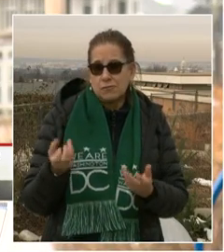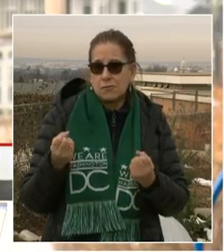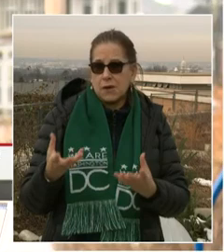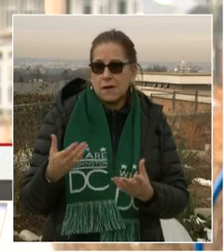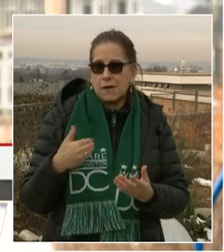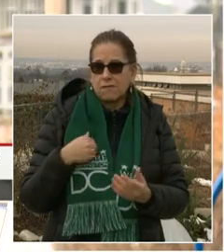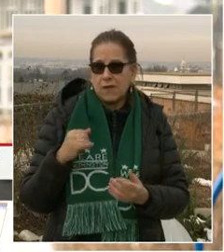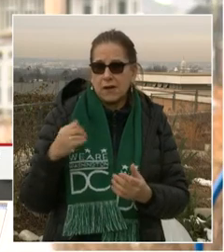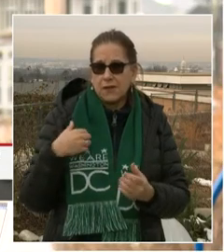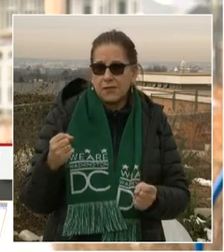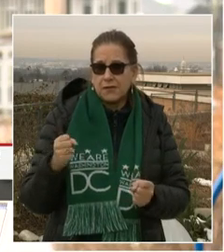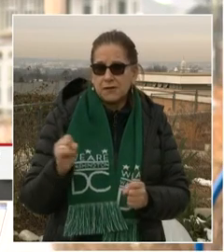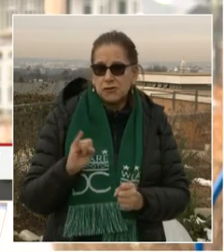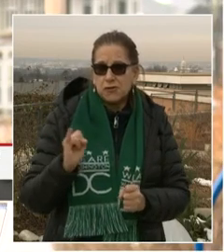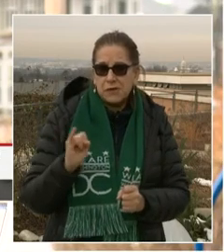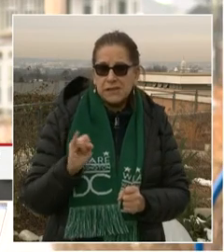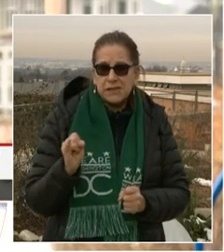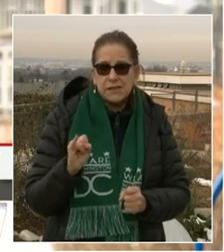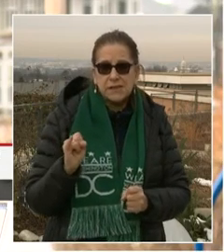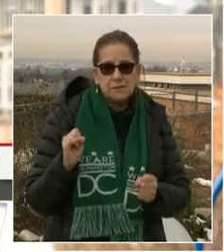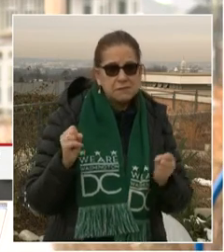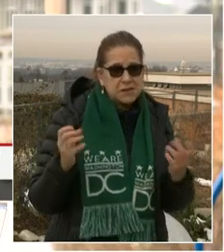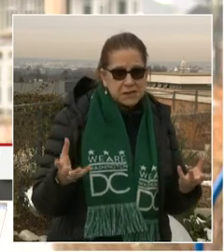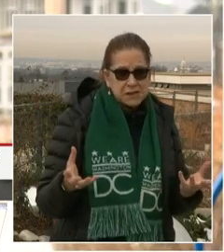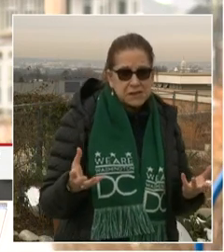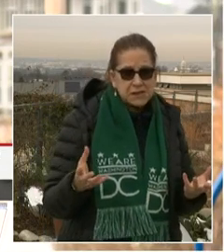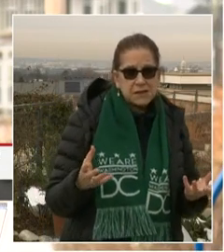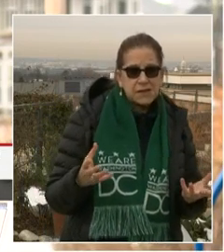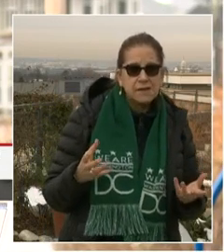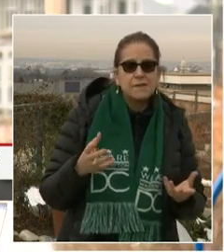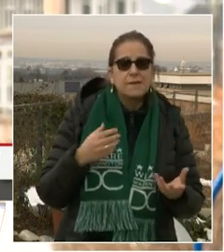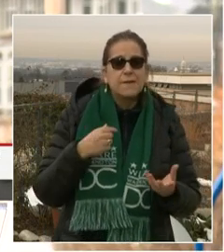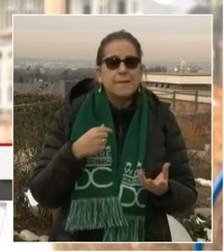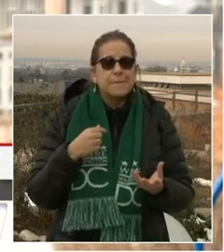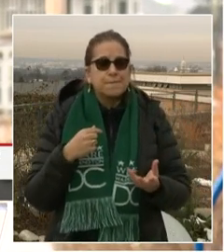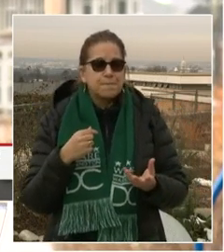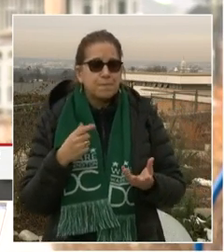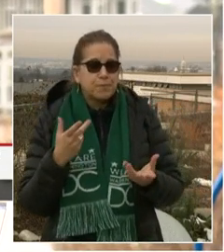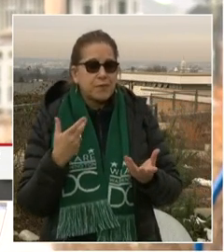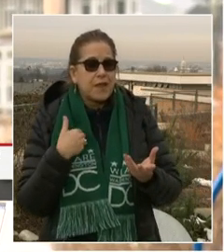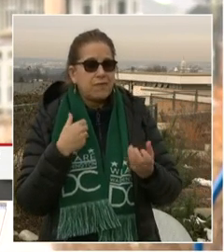families of a wide variety of incomes. So we're very